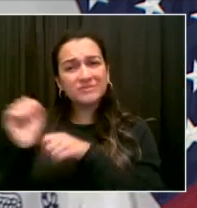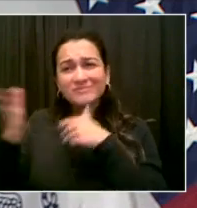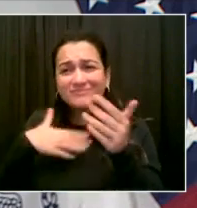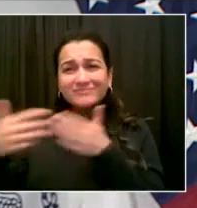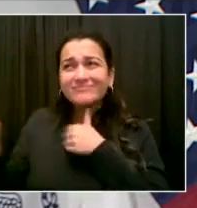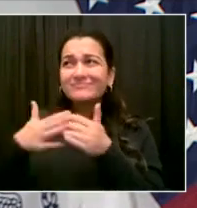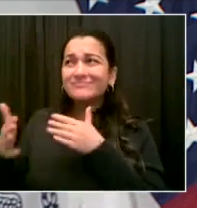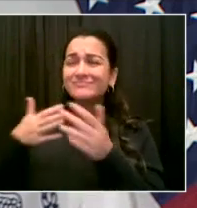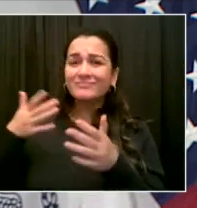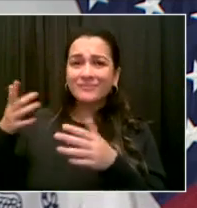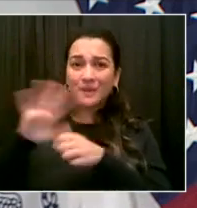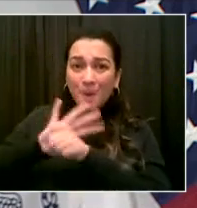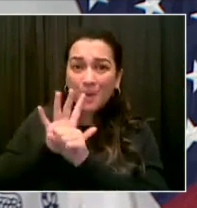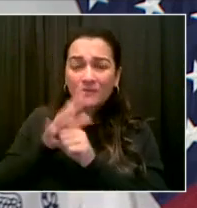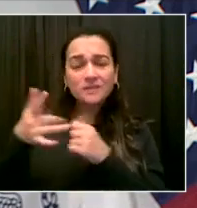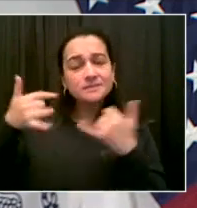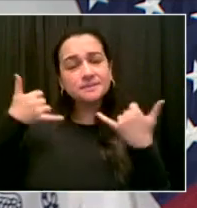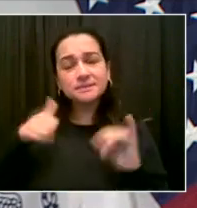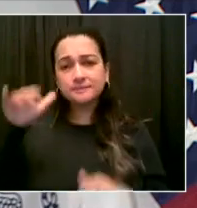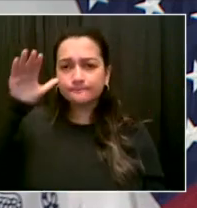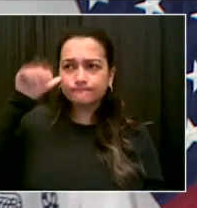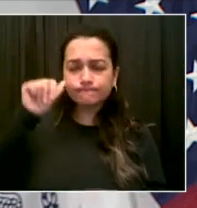city. Go ahead, James.